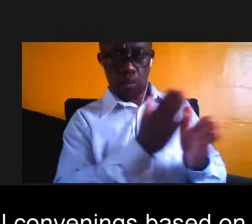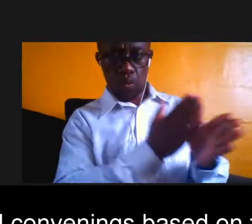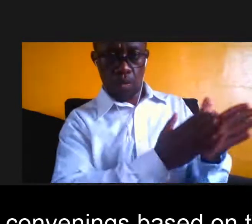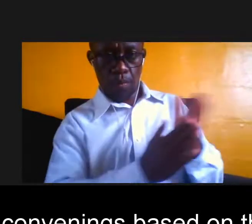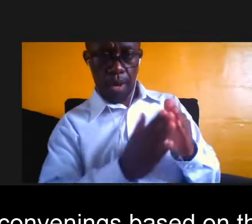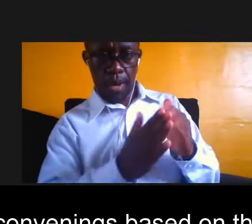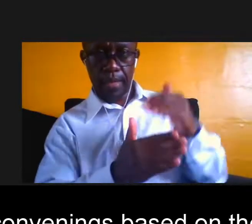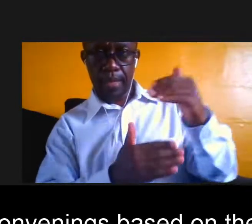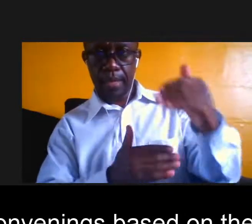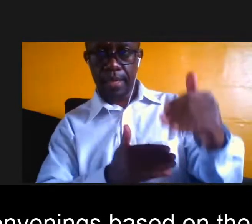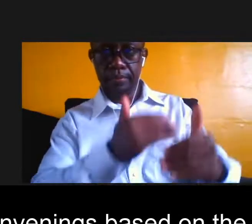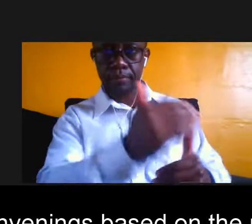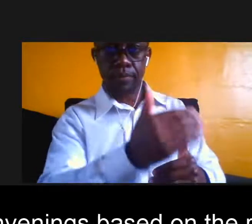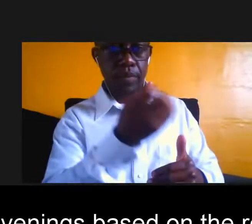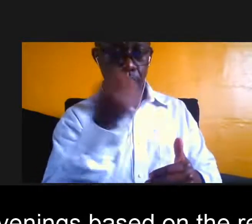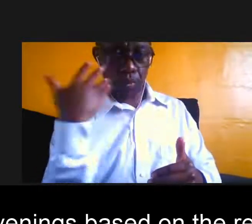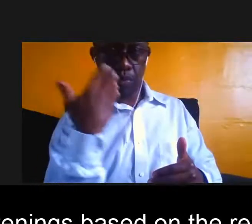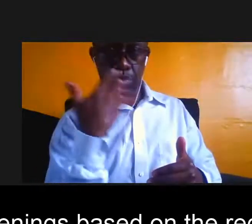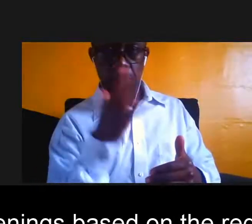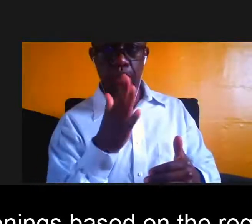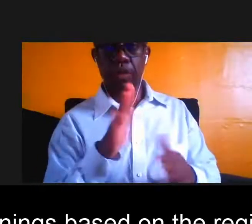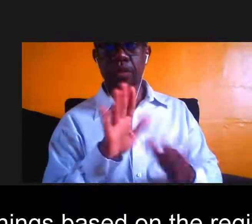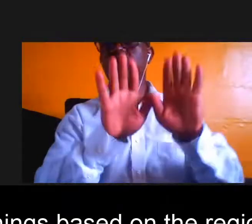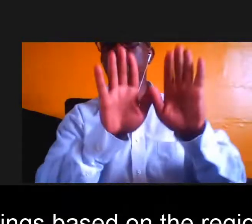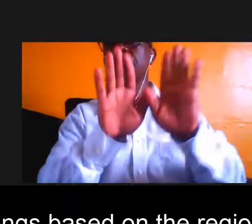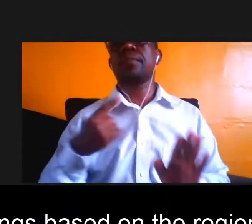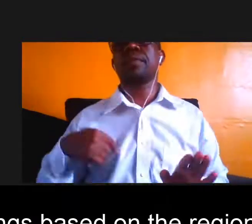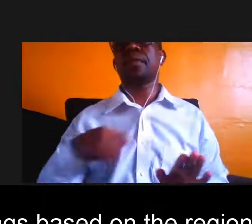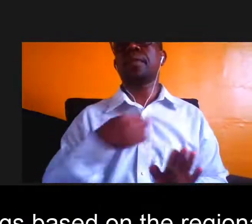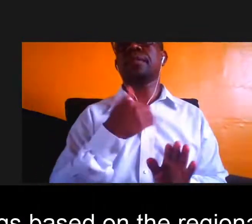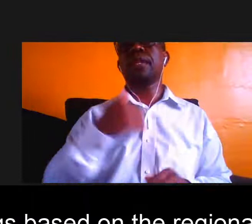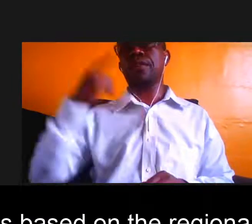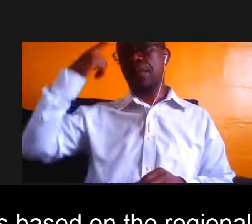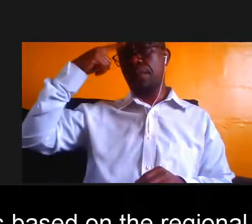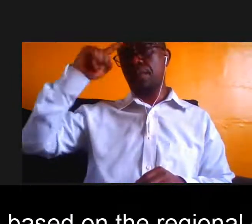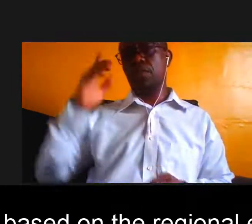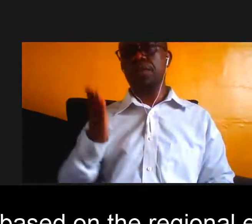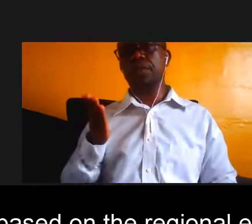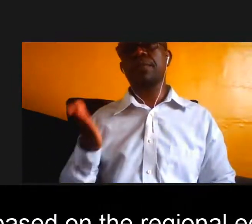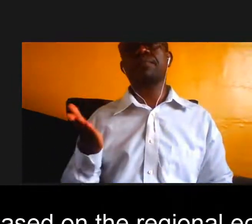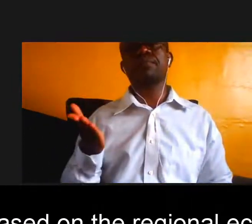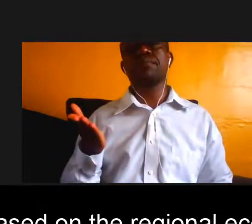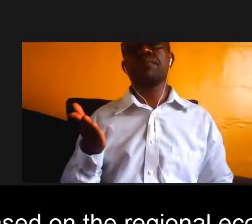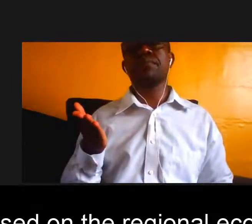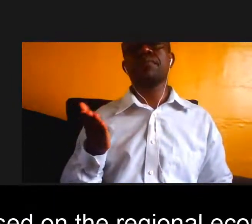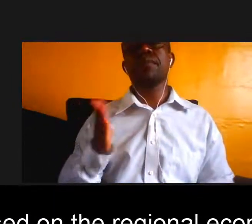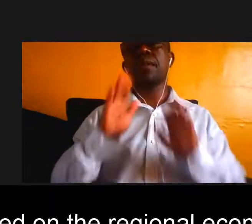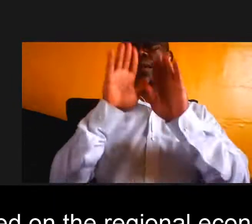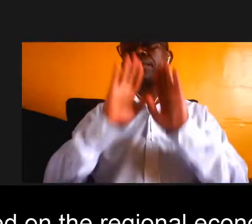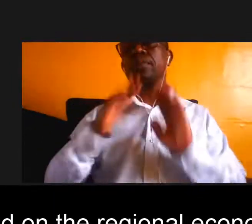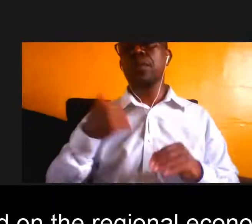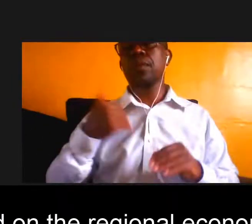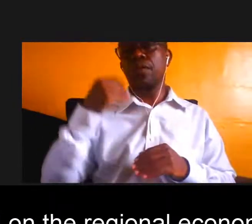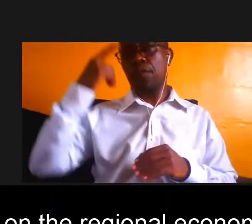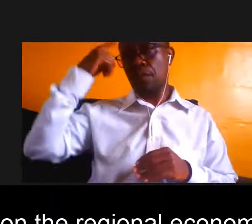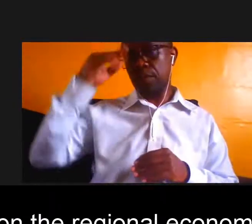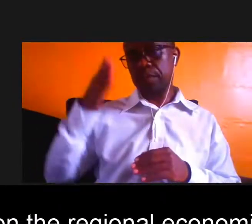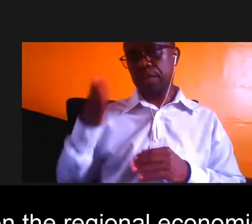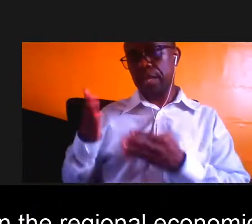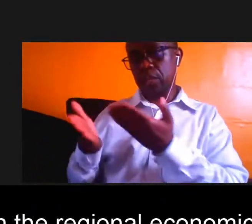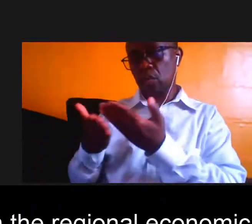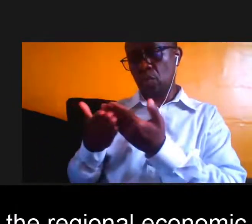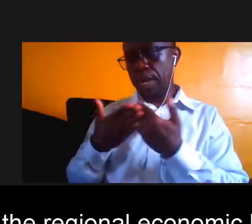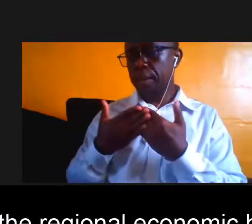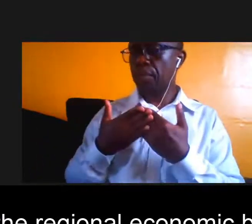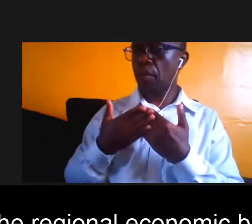definitely going to have to be there's need for us to have the policy in place. There's need for us to have guiding